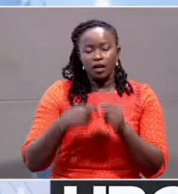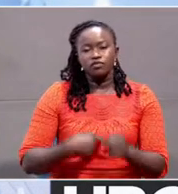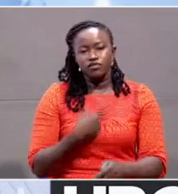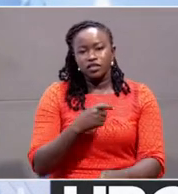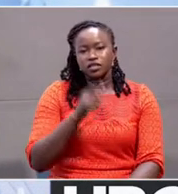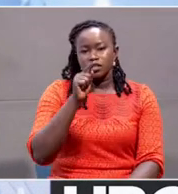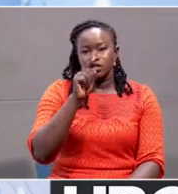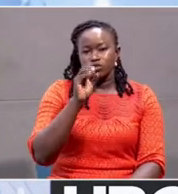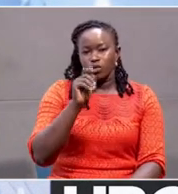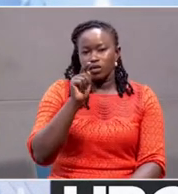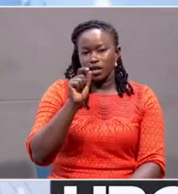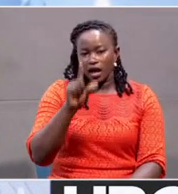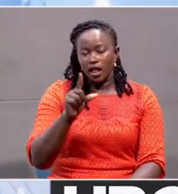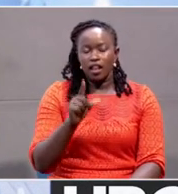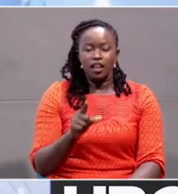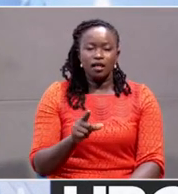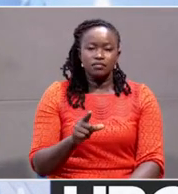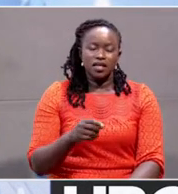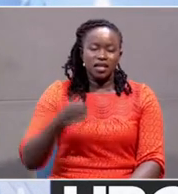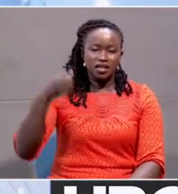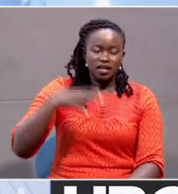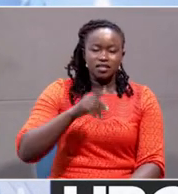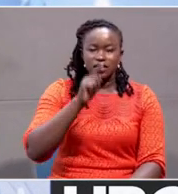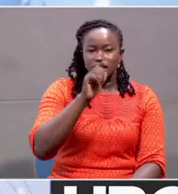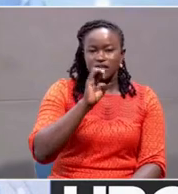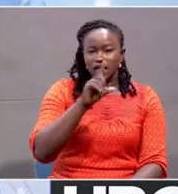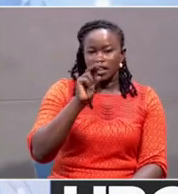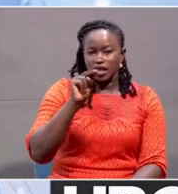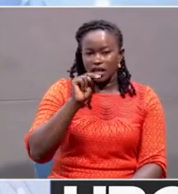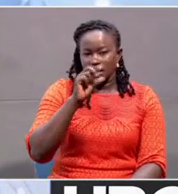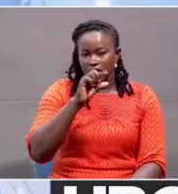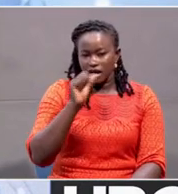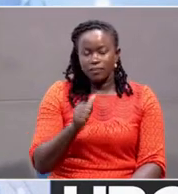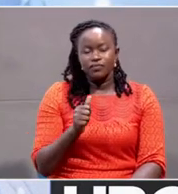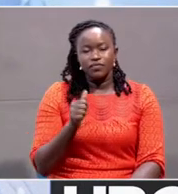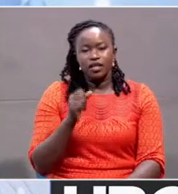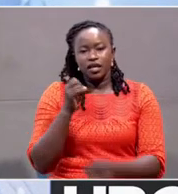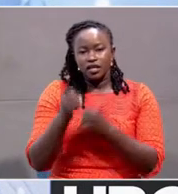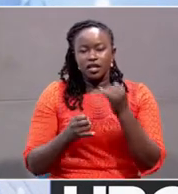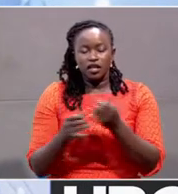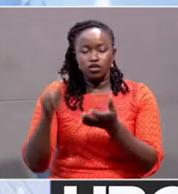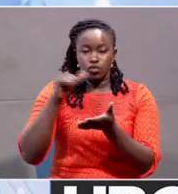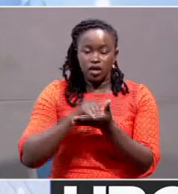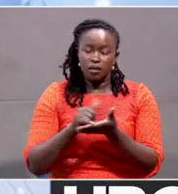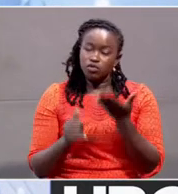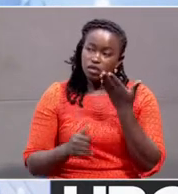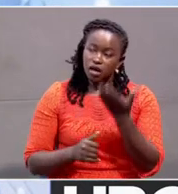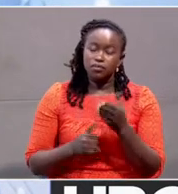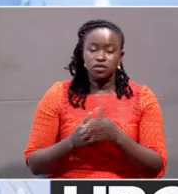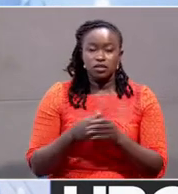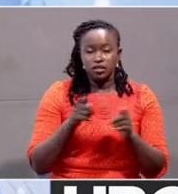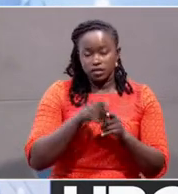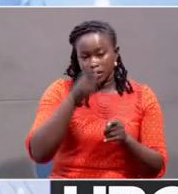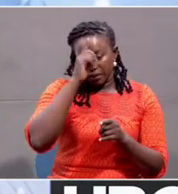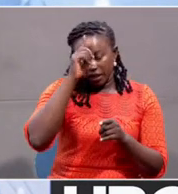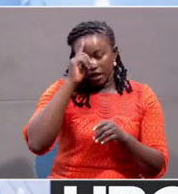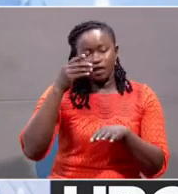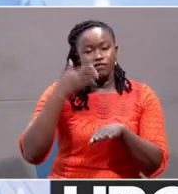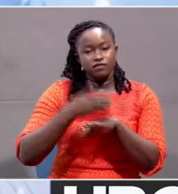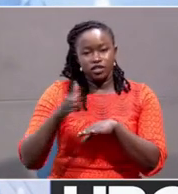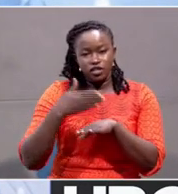Total Energies, Tilenga Project, Kabale International Airport and the Kingfisher Project on the shores of Lake